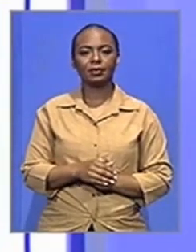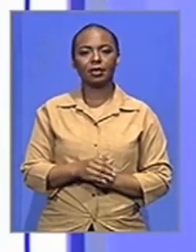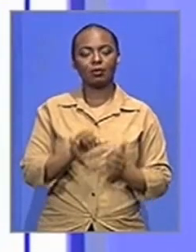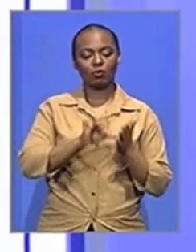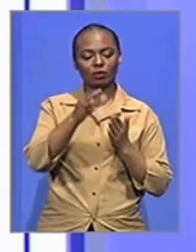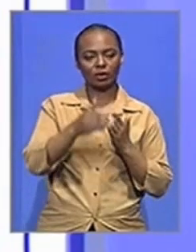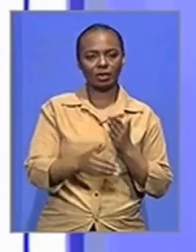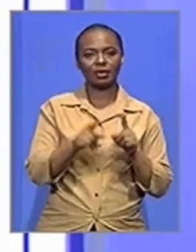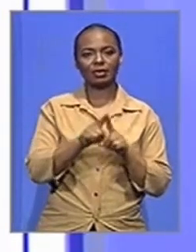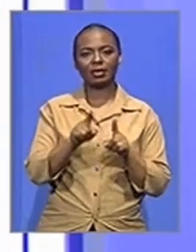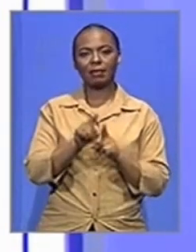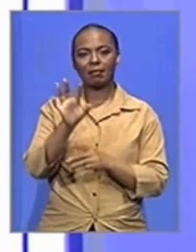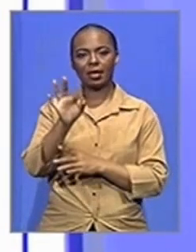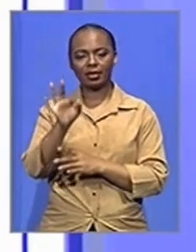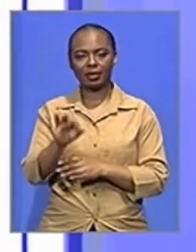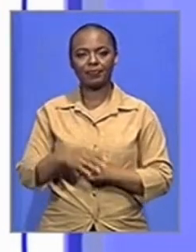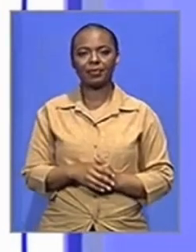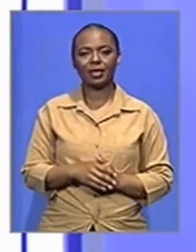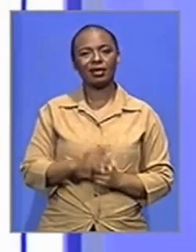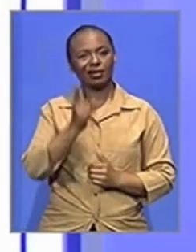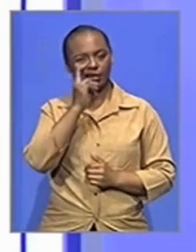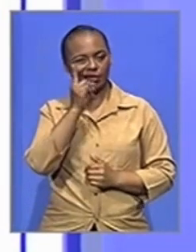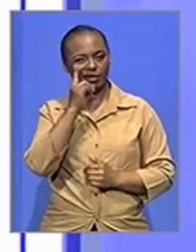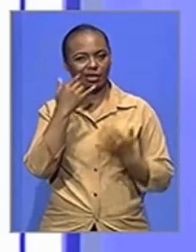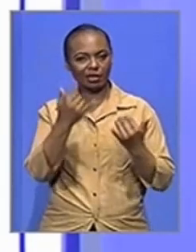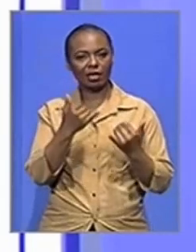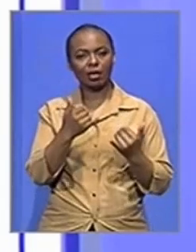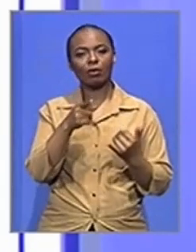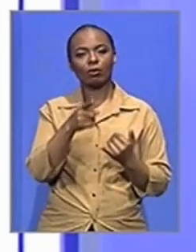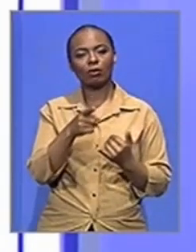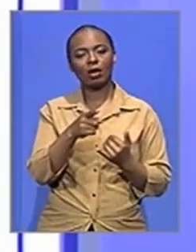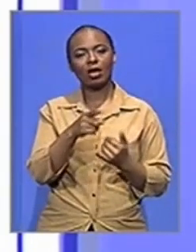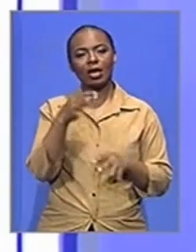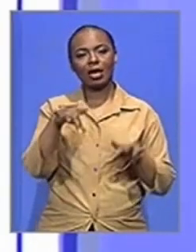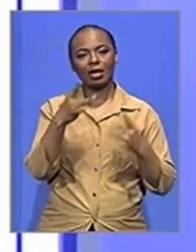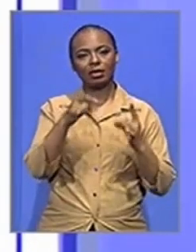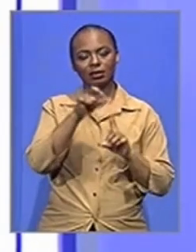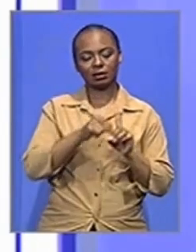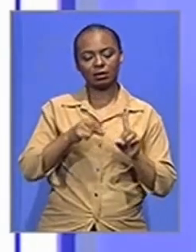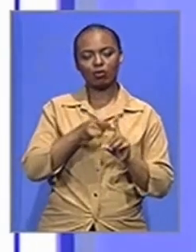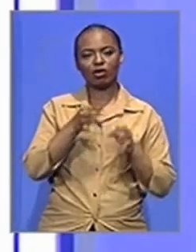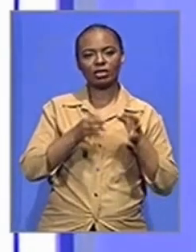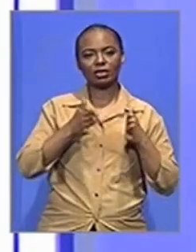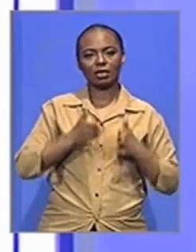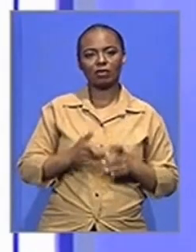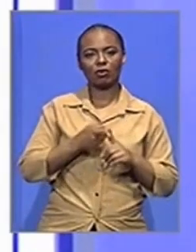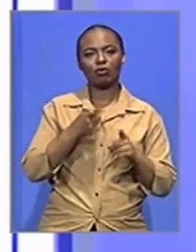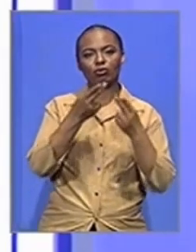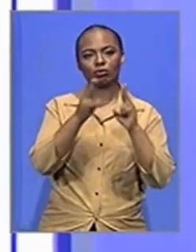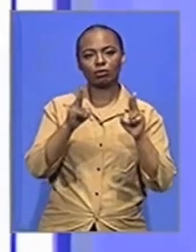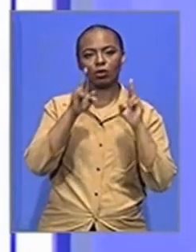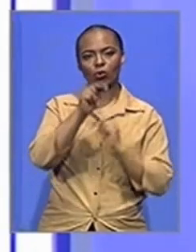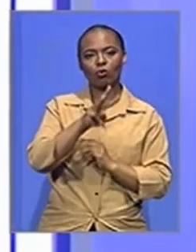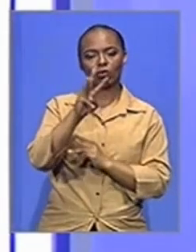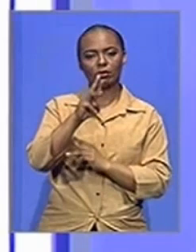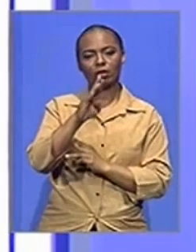le ka mantaga. Go sekaseka ntlha eno le tsedingwe re ikgolaganya le moitseanape wa dipolotiki go tswa kwa Northwest University Professor